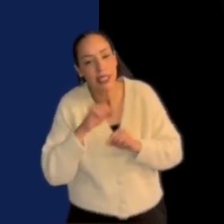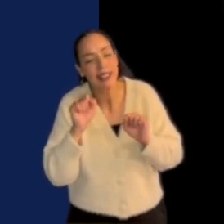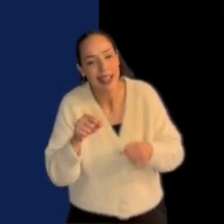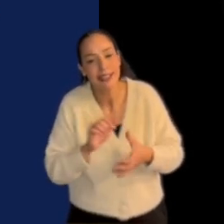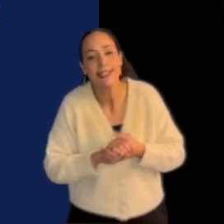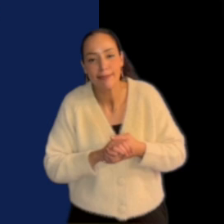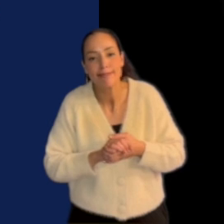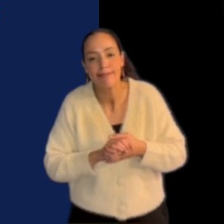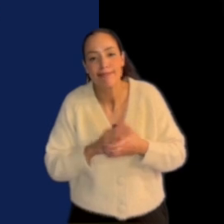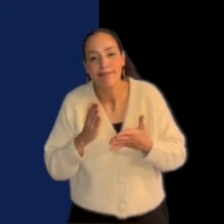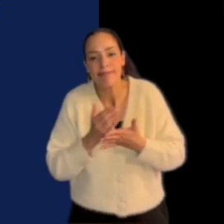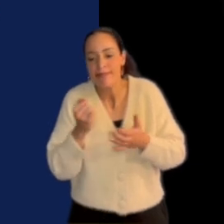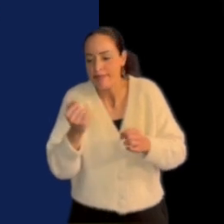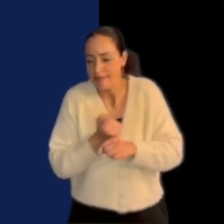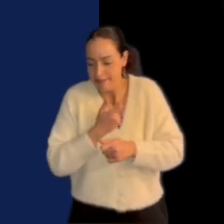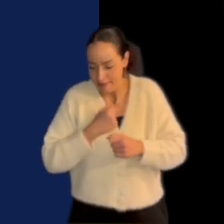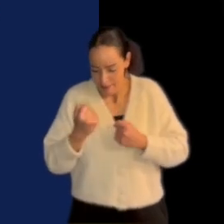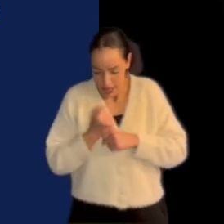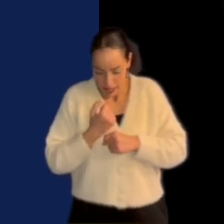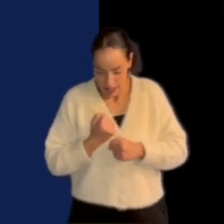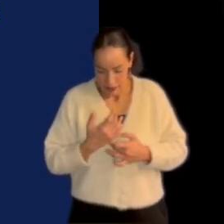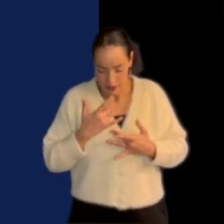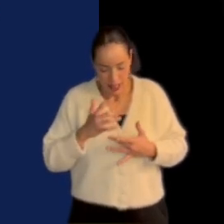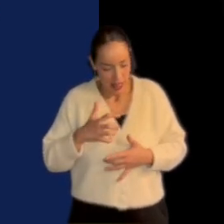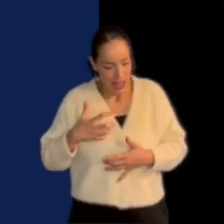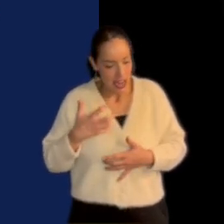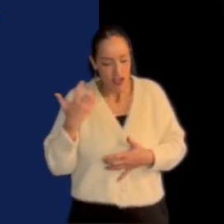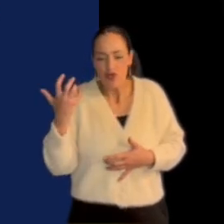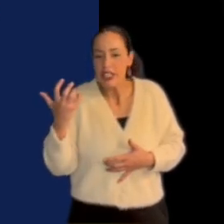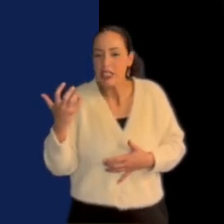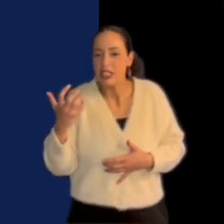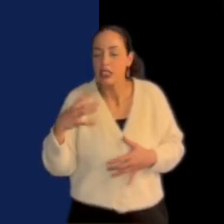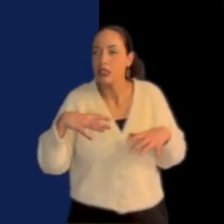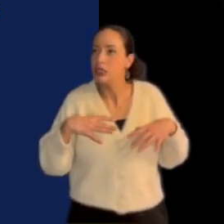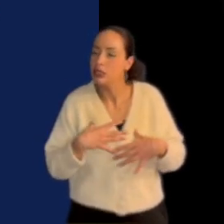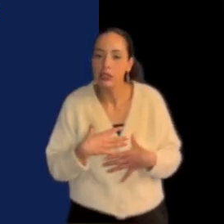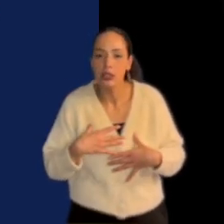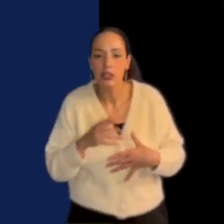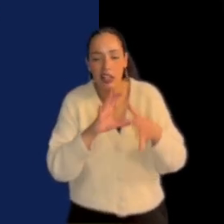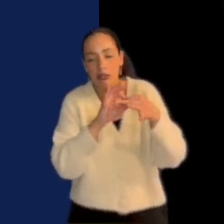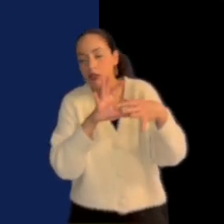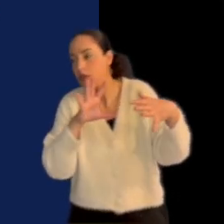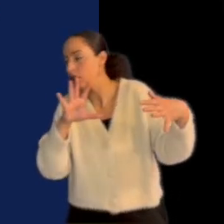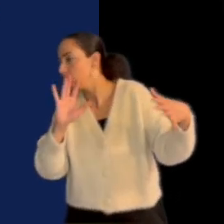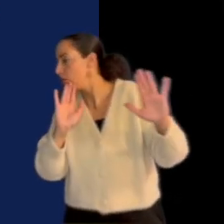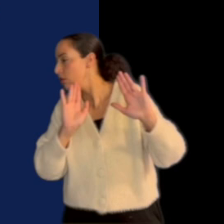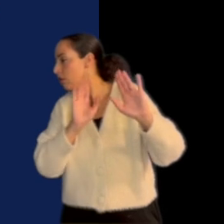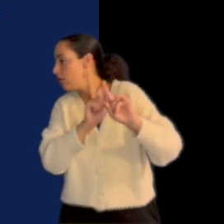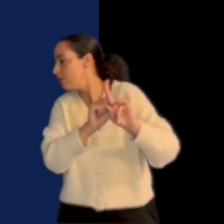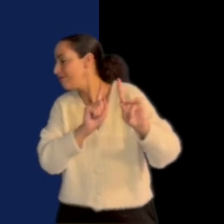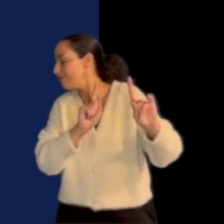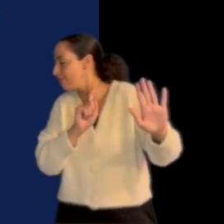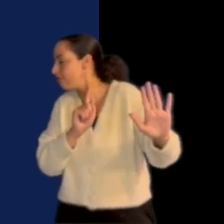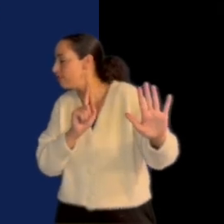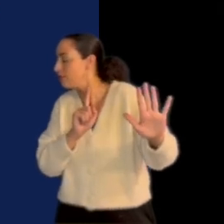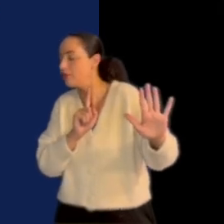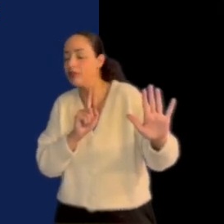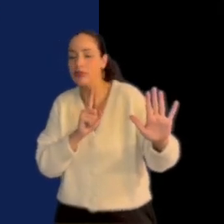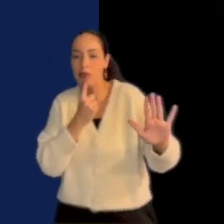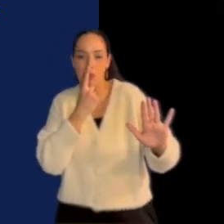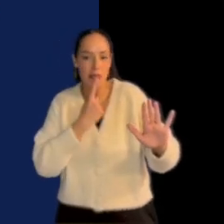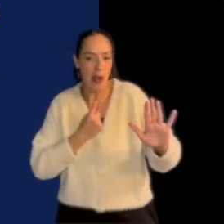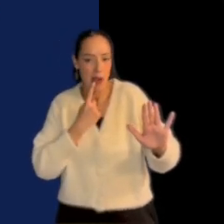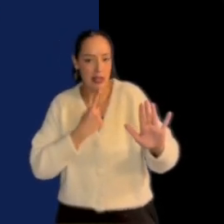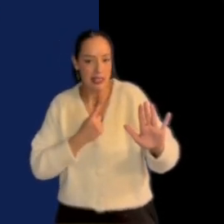and fatigued. Then we disconnect, distance and detach from ourselves, our values and beliefs that once inspired this work, giving it